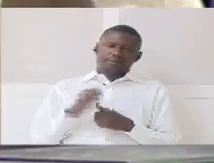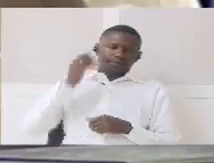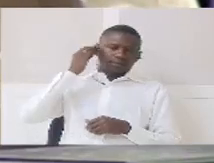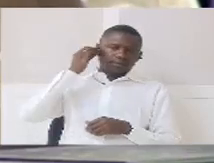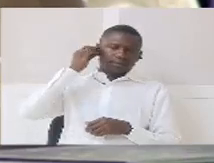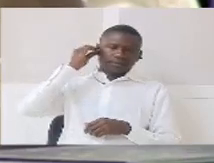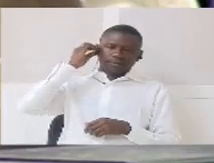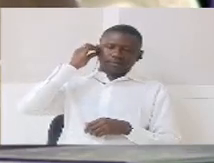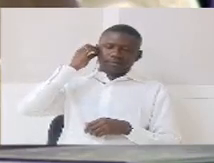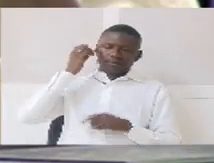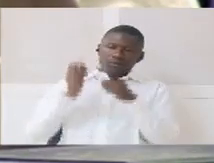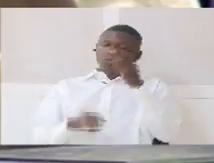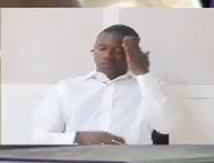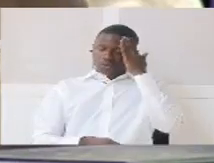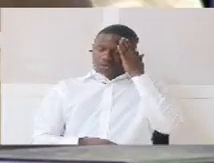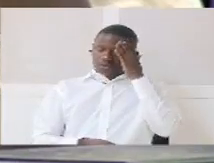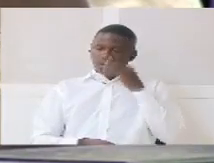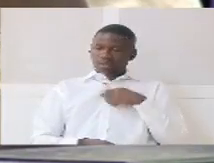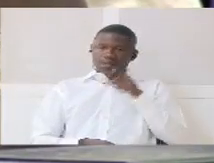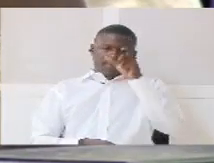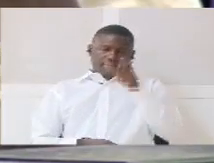Harbadino. You know, as a human being,